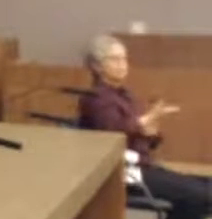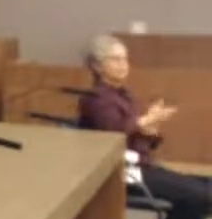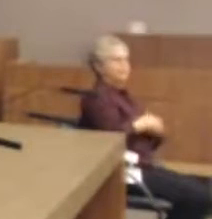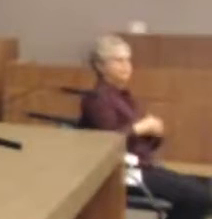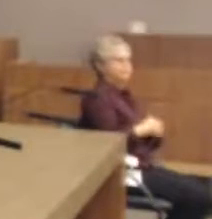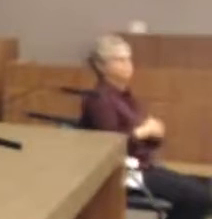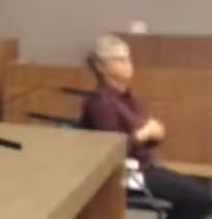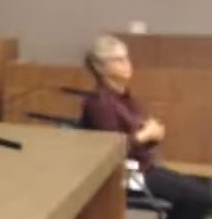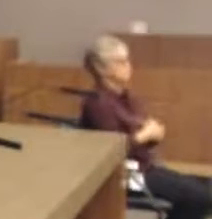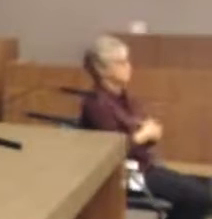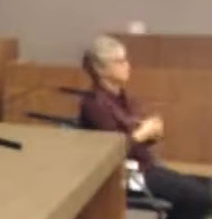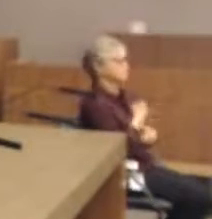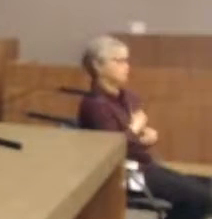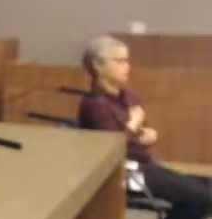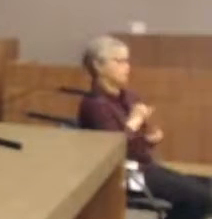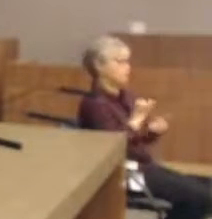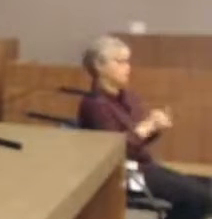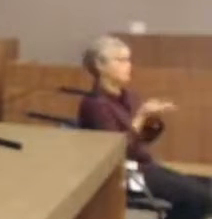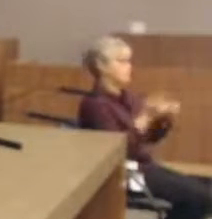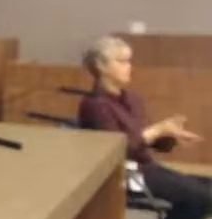just happens. That happens.